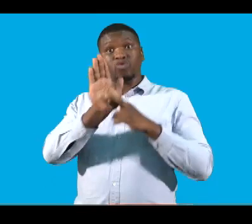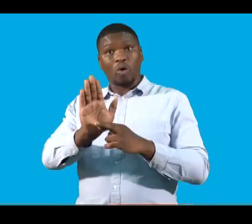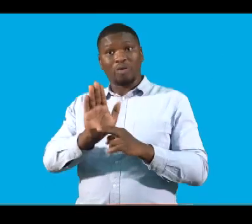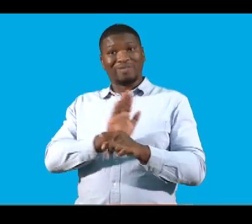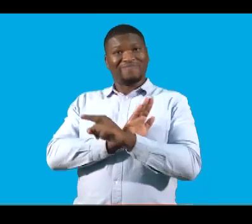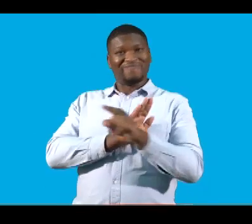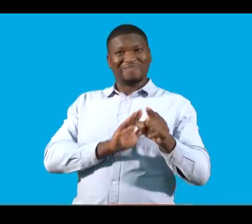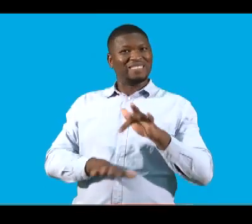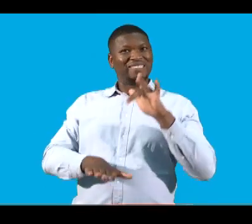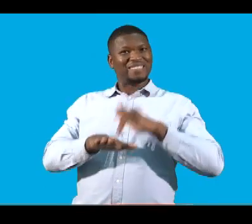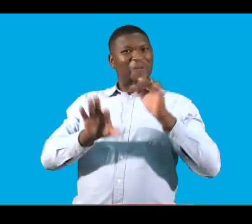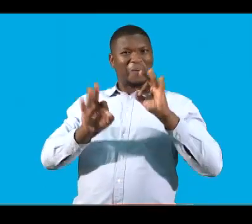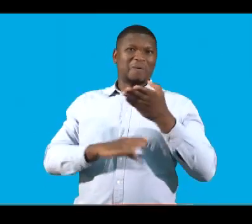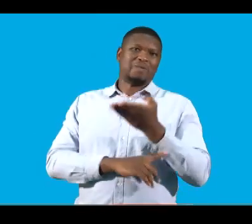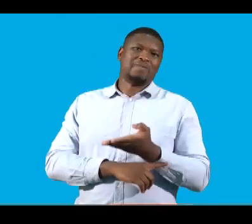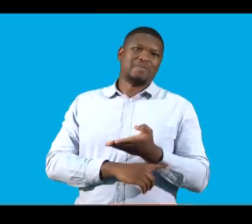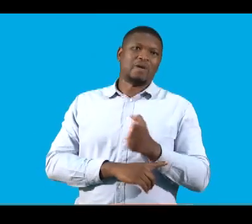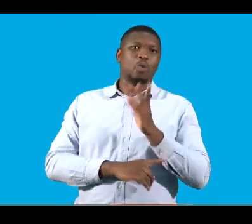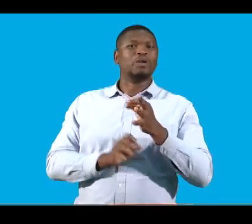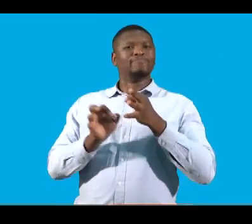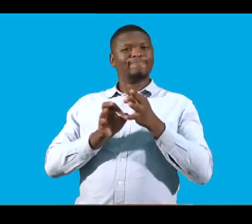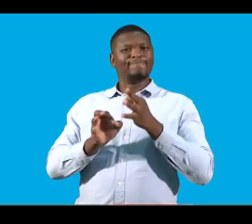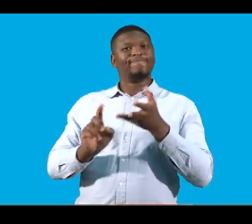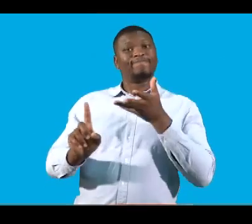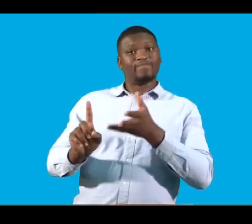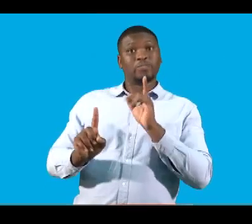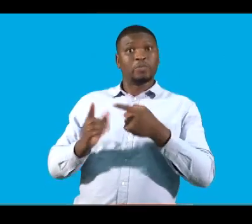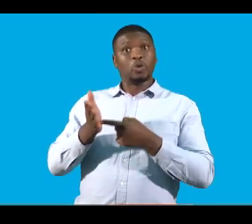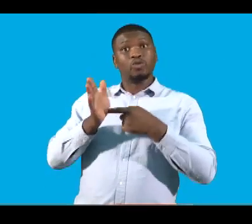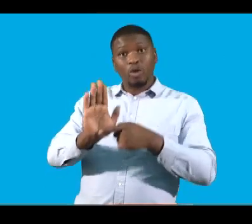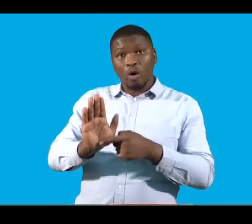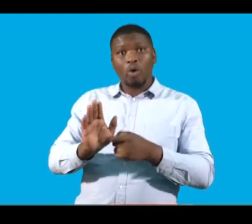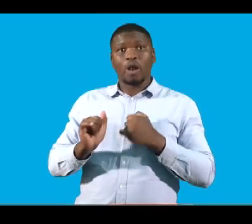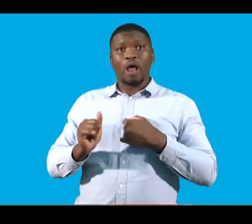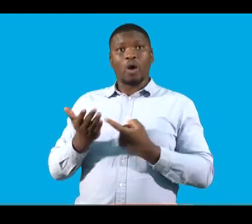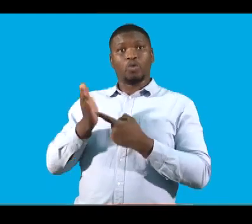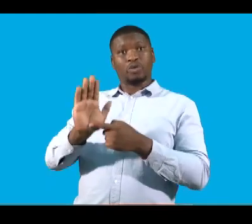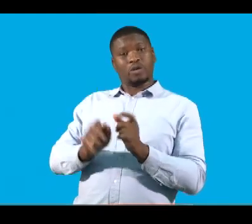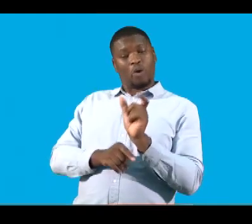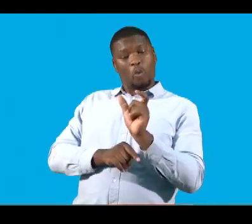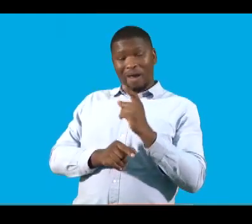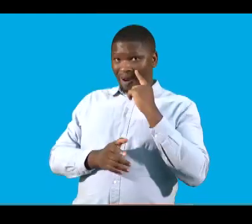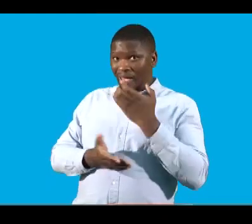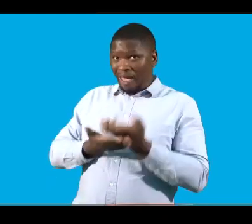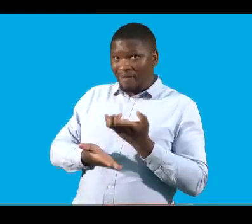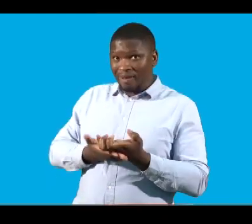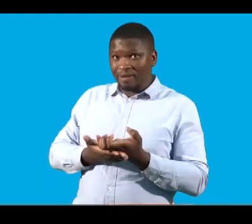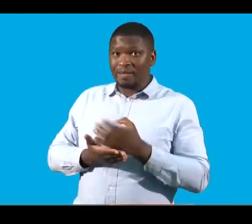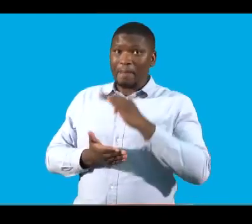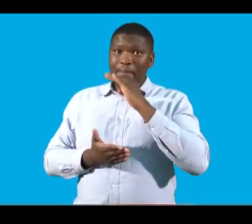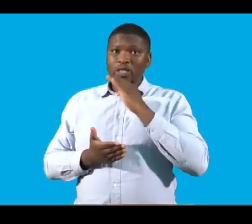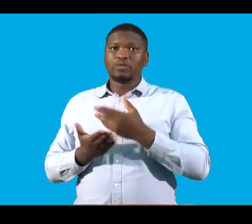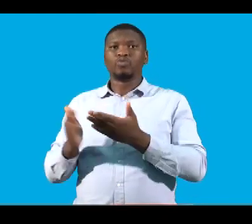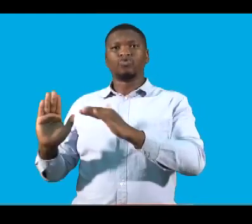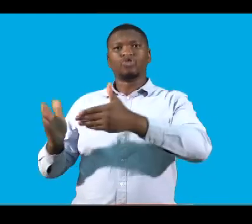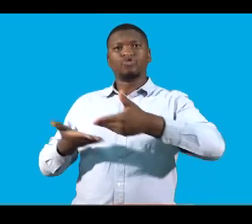others reflects his indifferent and insensitive nature. So we're explaining this. This is evident. Do you see here we are presenting, this word already